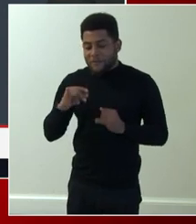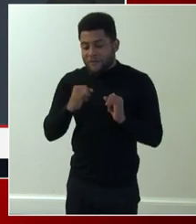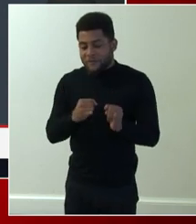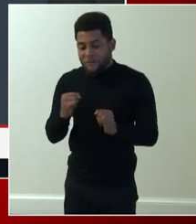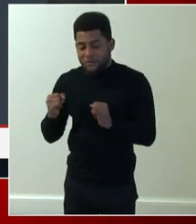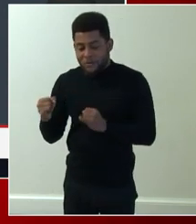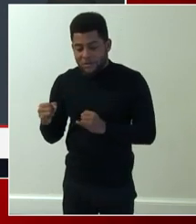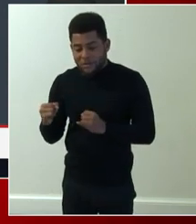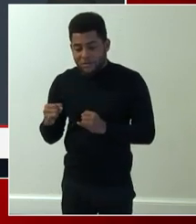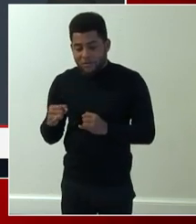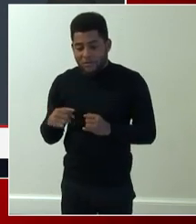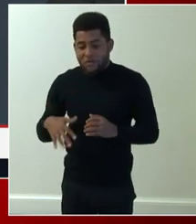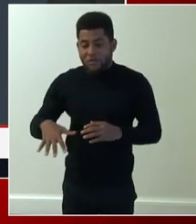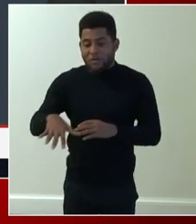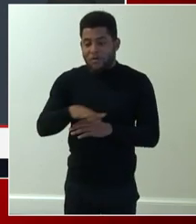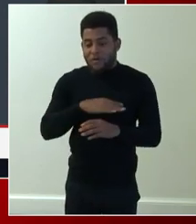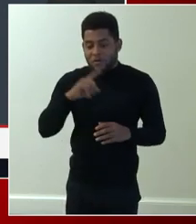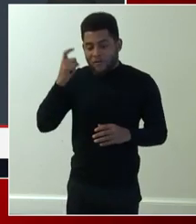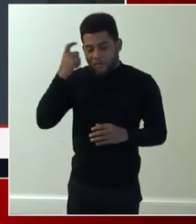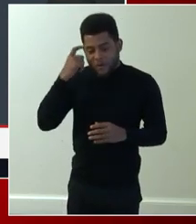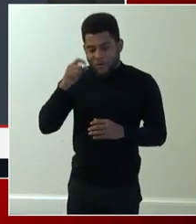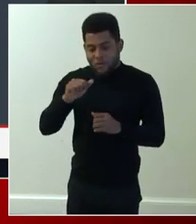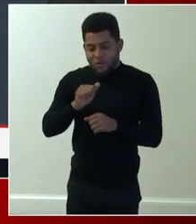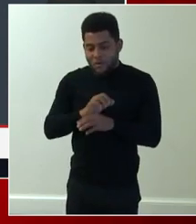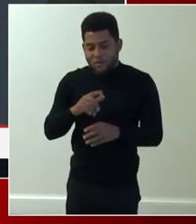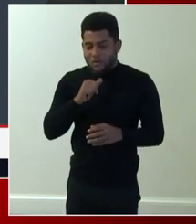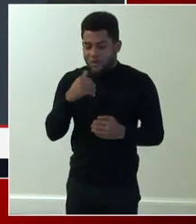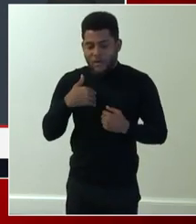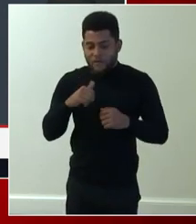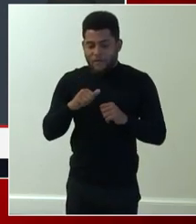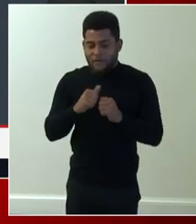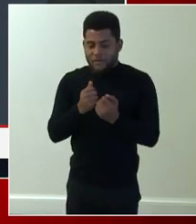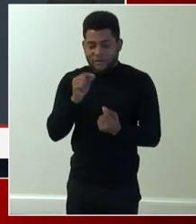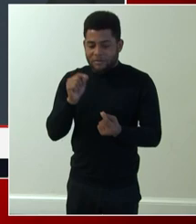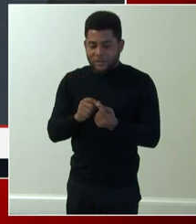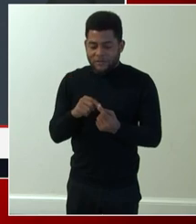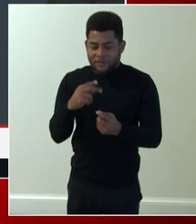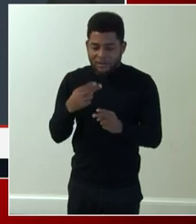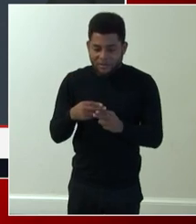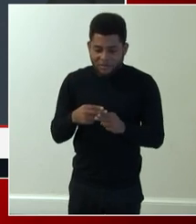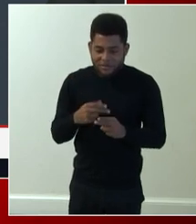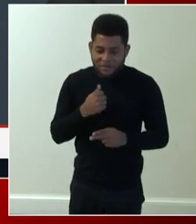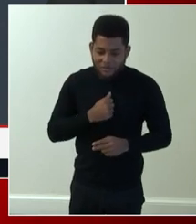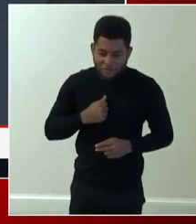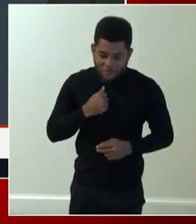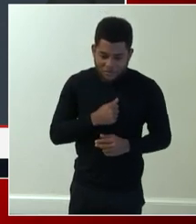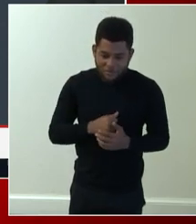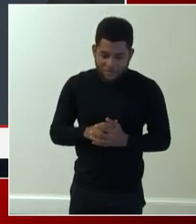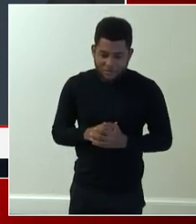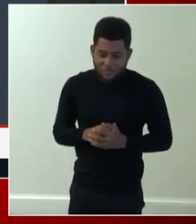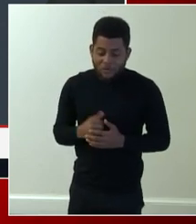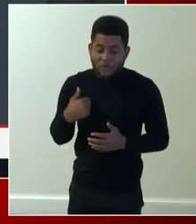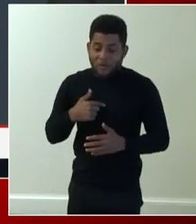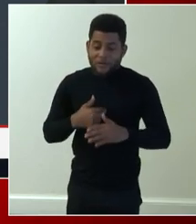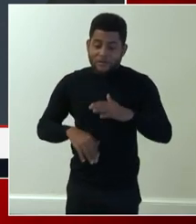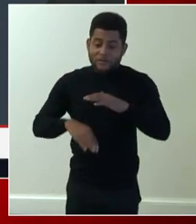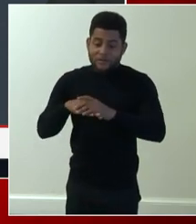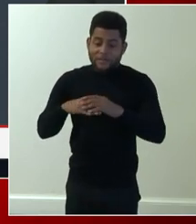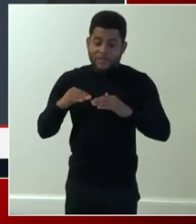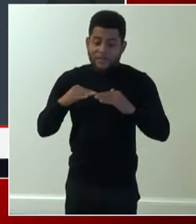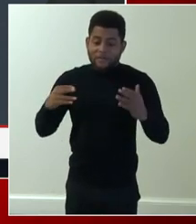of government. I don't have the agency specifics broken out right now, that have reached the level of recommending